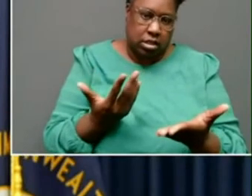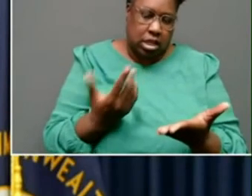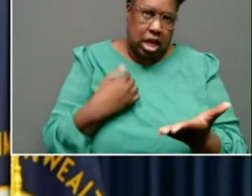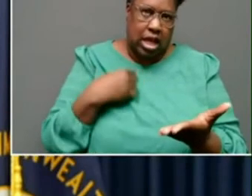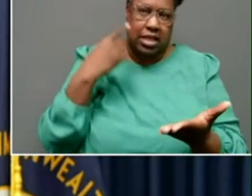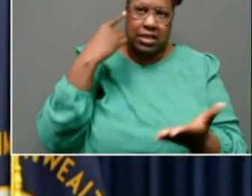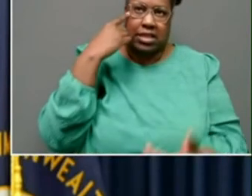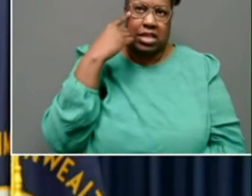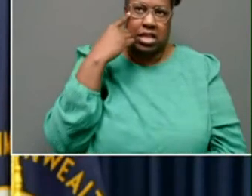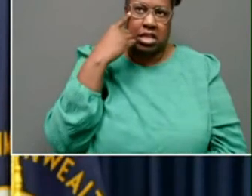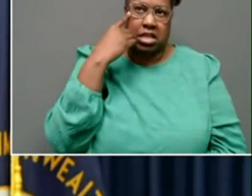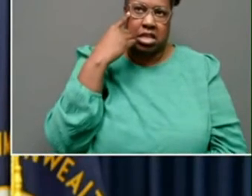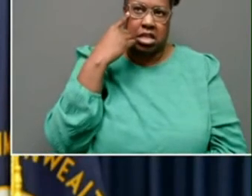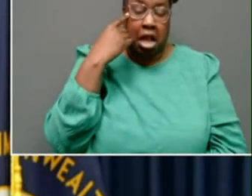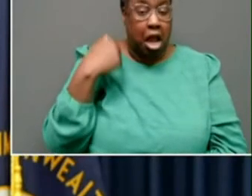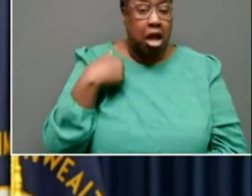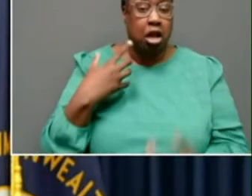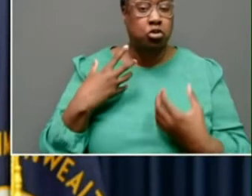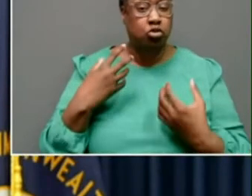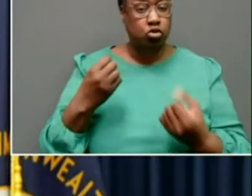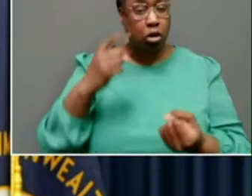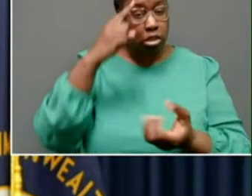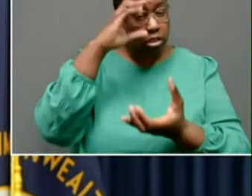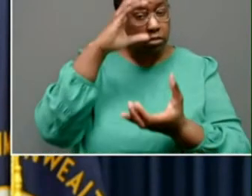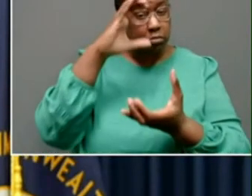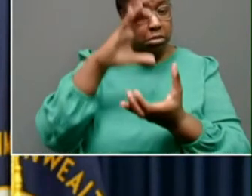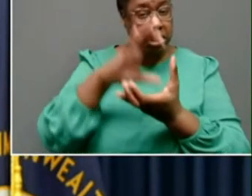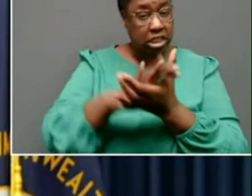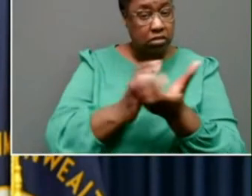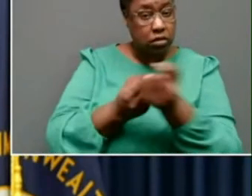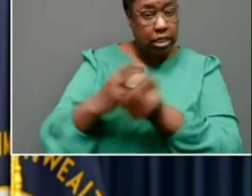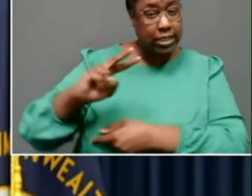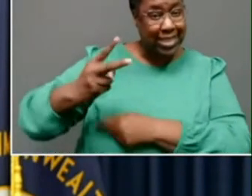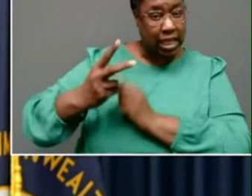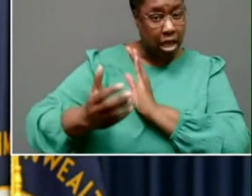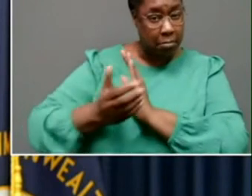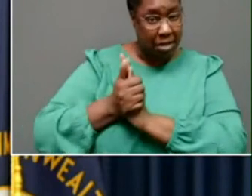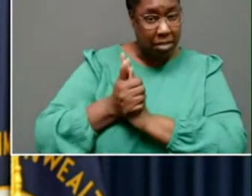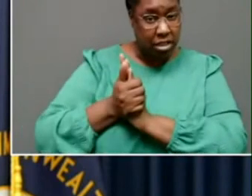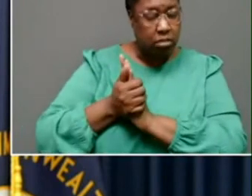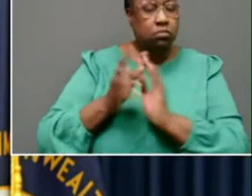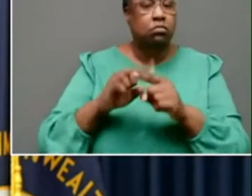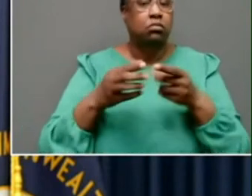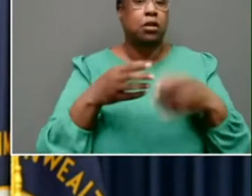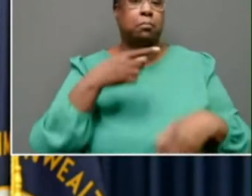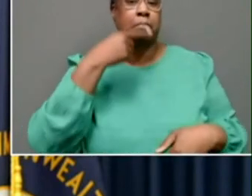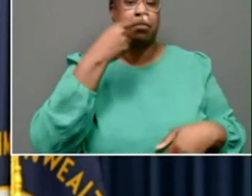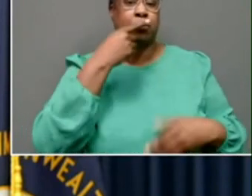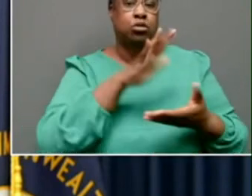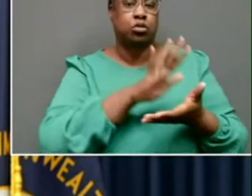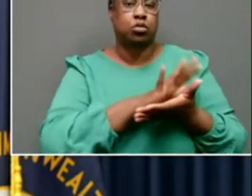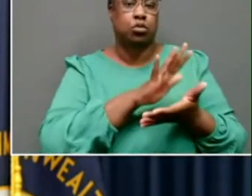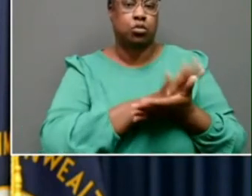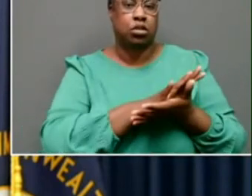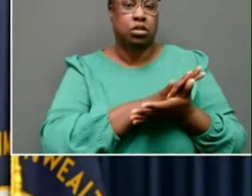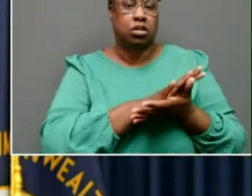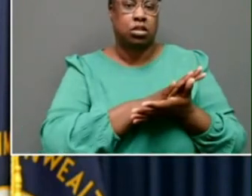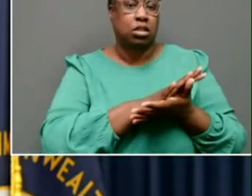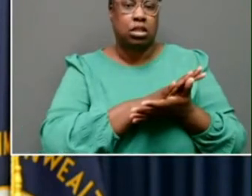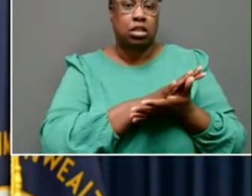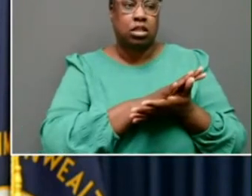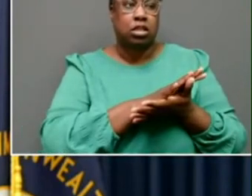While I strongly believe in the Second Amendment, there are certain areas like our public schools that it is appropriate not to